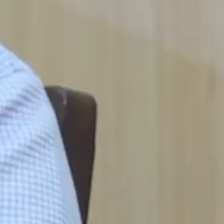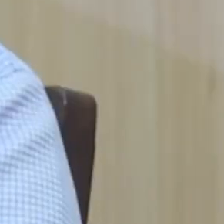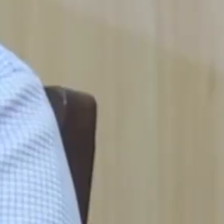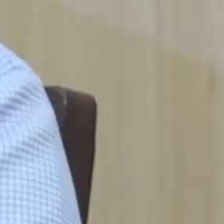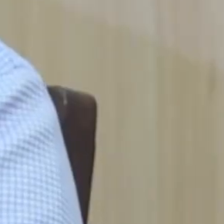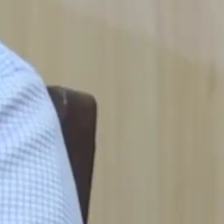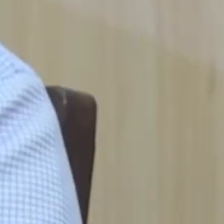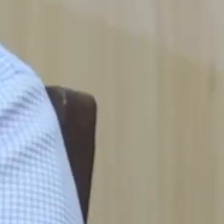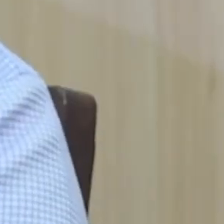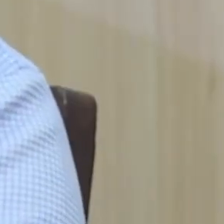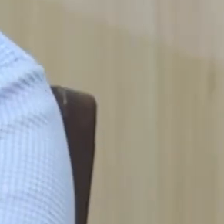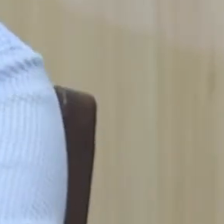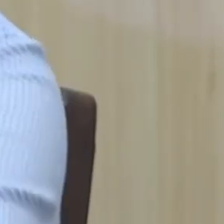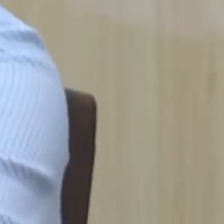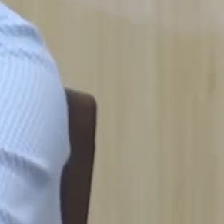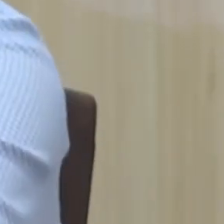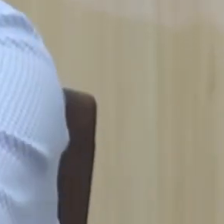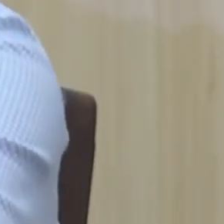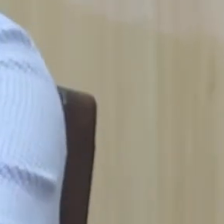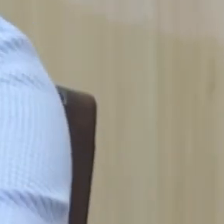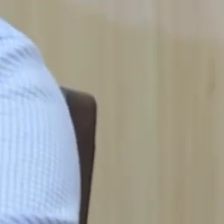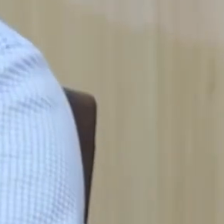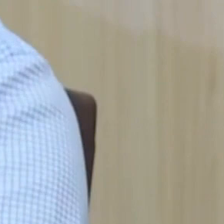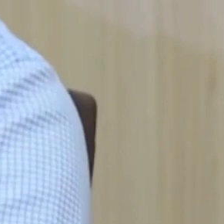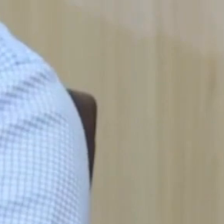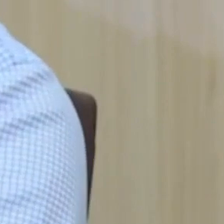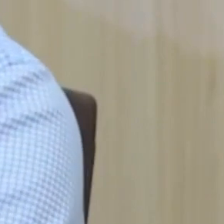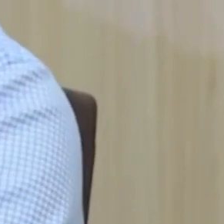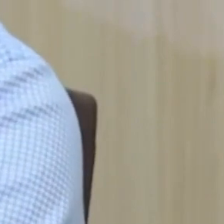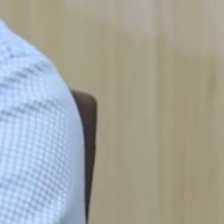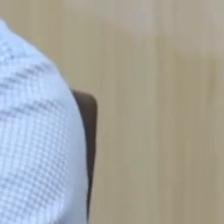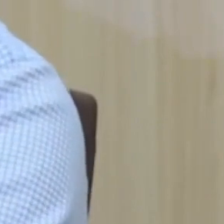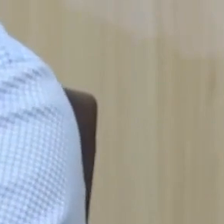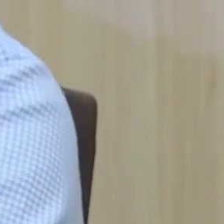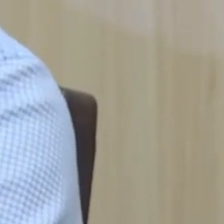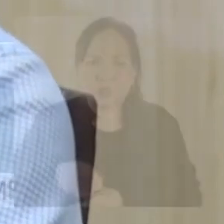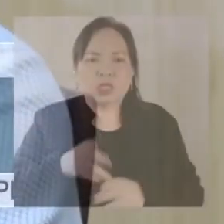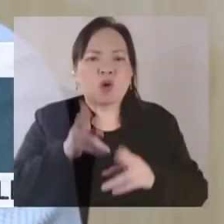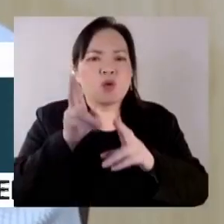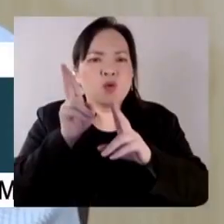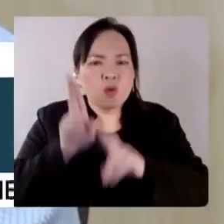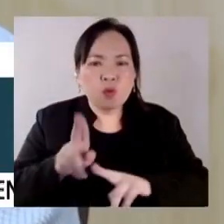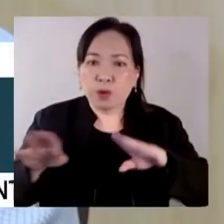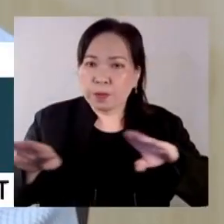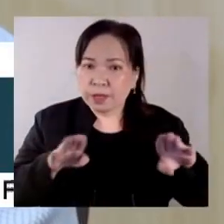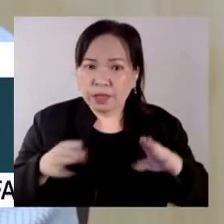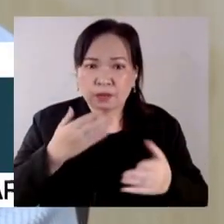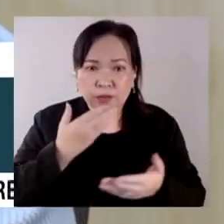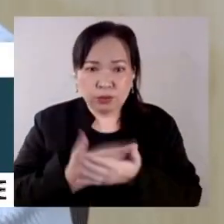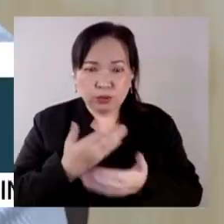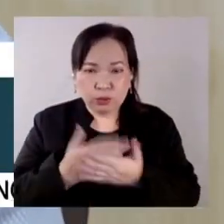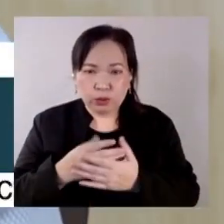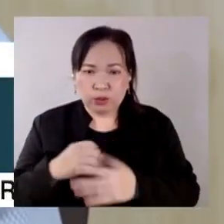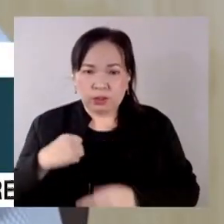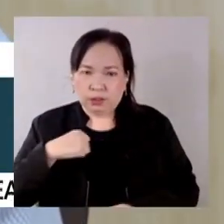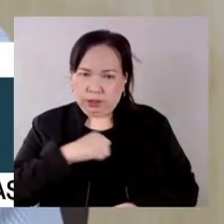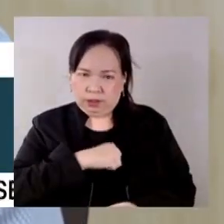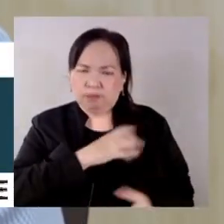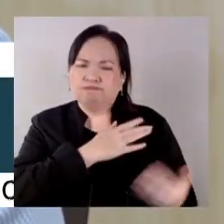The upholding and restoring the prestige of the Senate is a burden on his